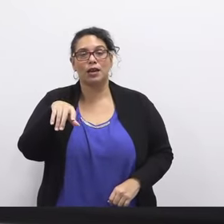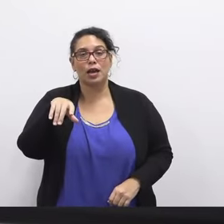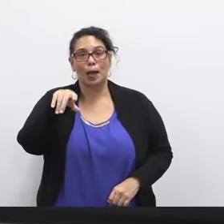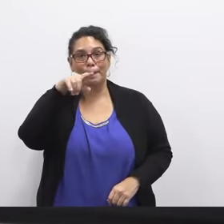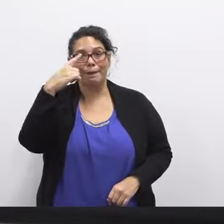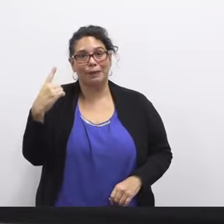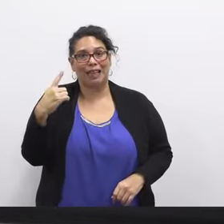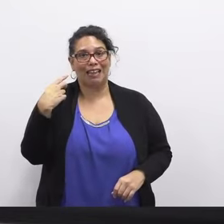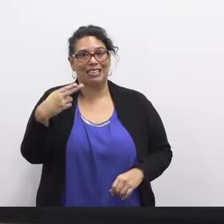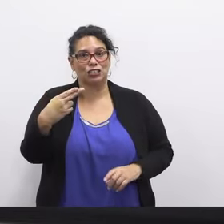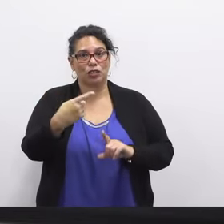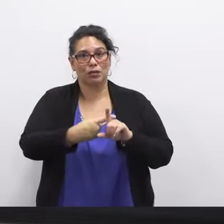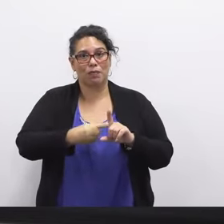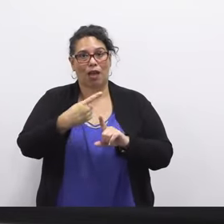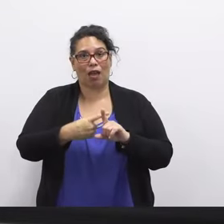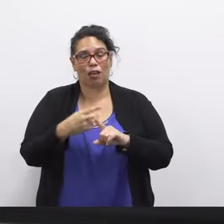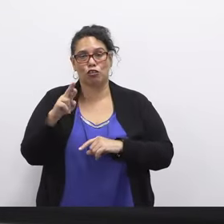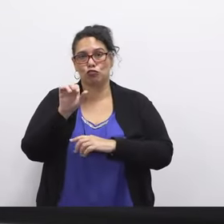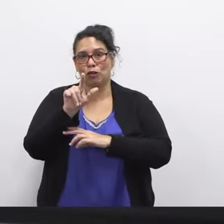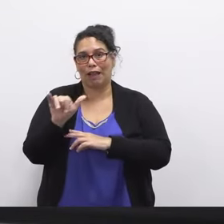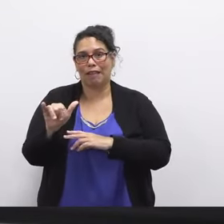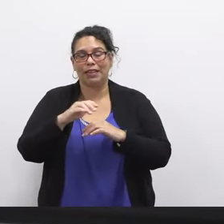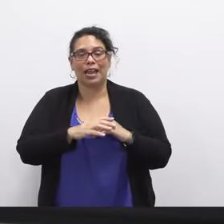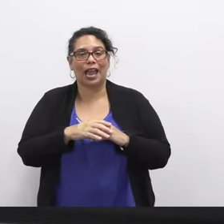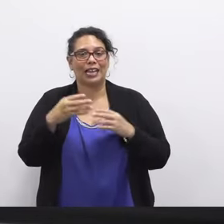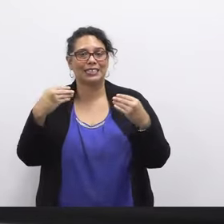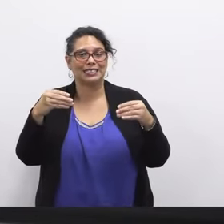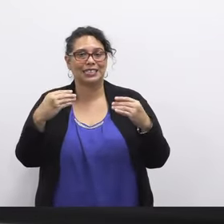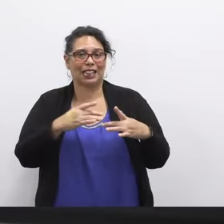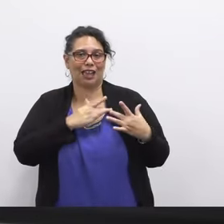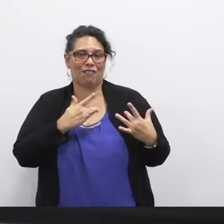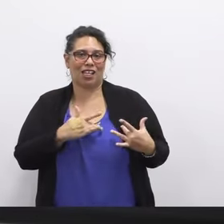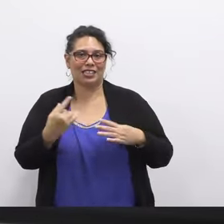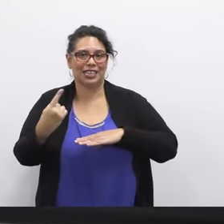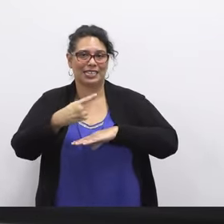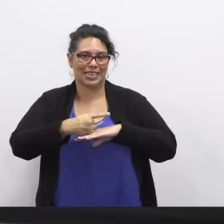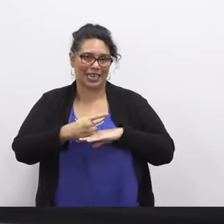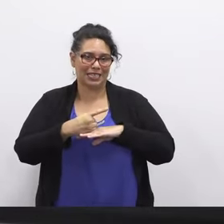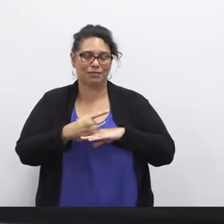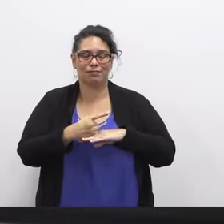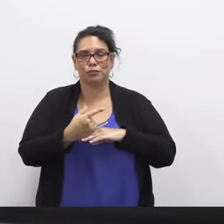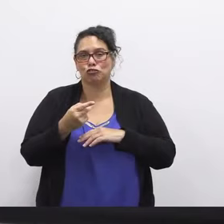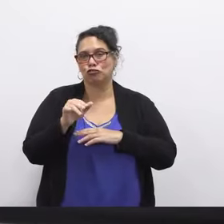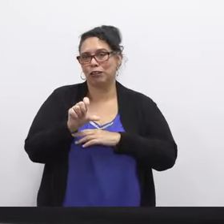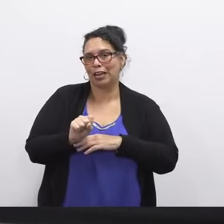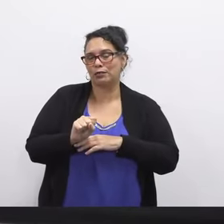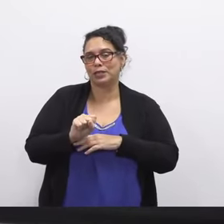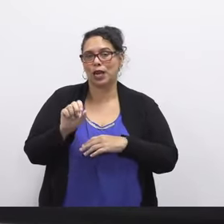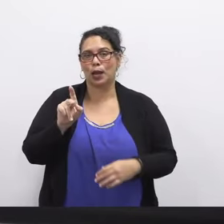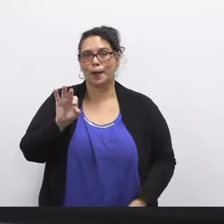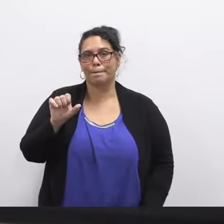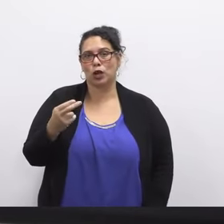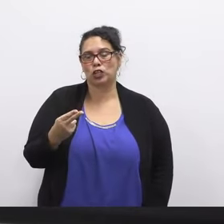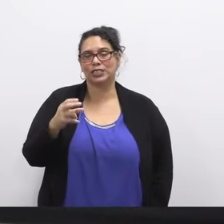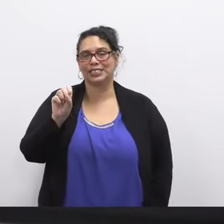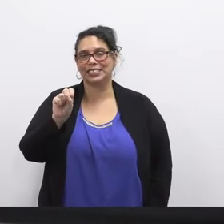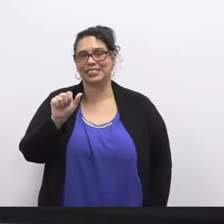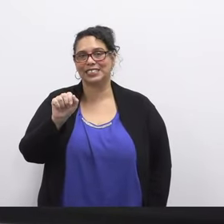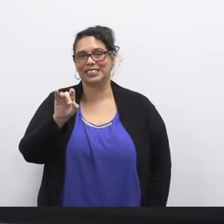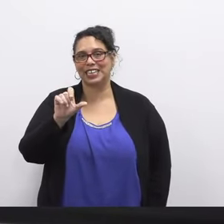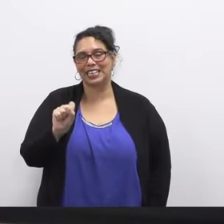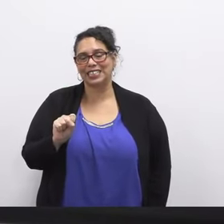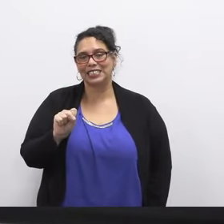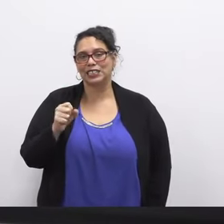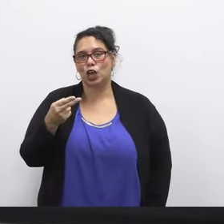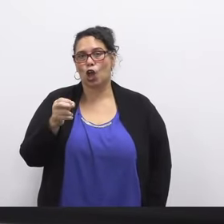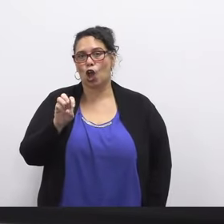dodgeball tournament, and also selling Valentine Day grams. In March, we're hosting a Sadie's, Hawkins Dance, and a March